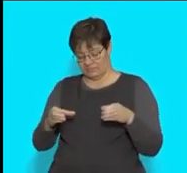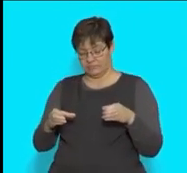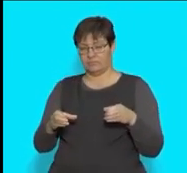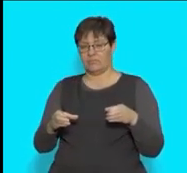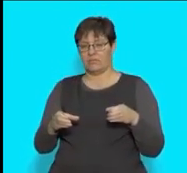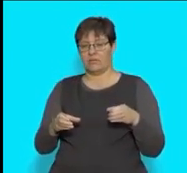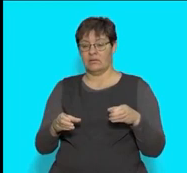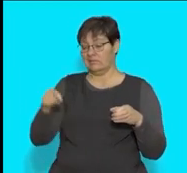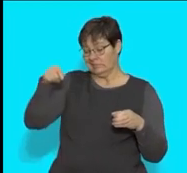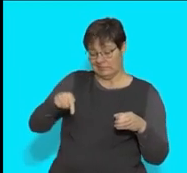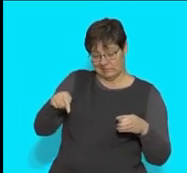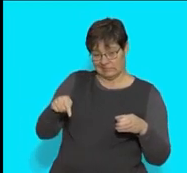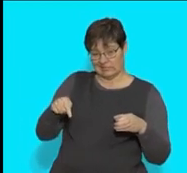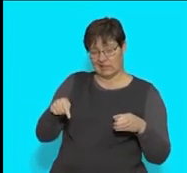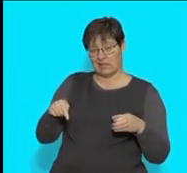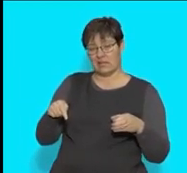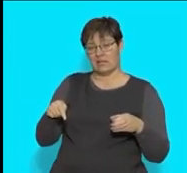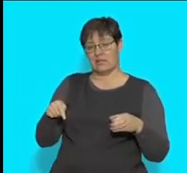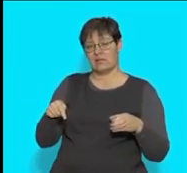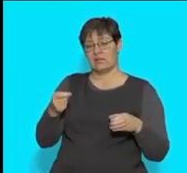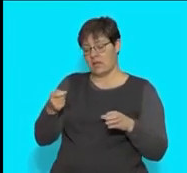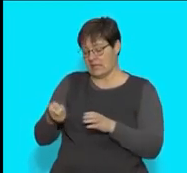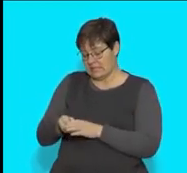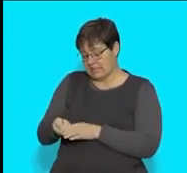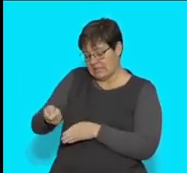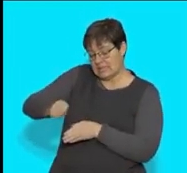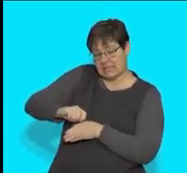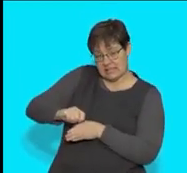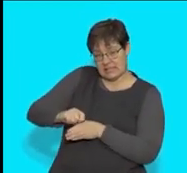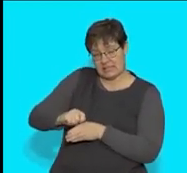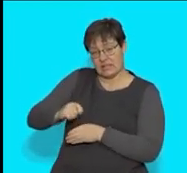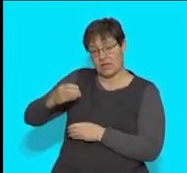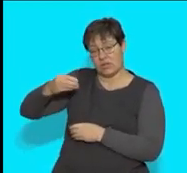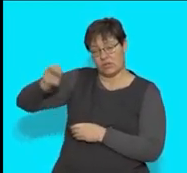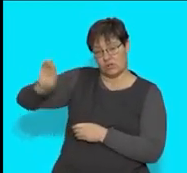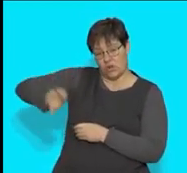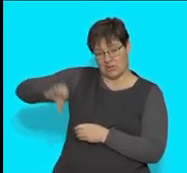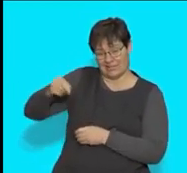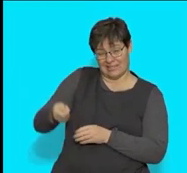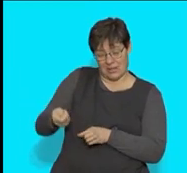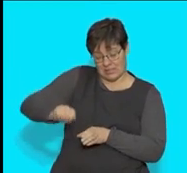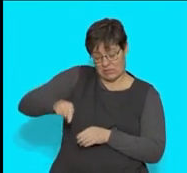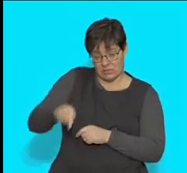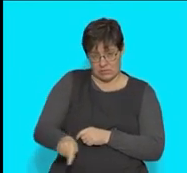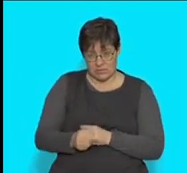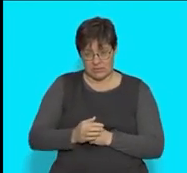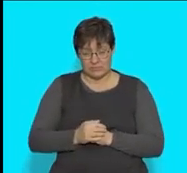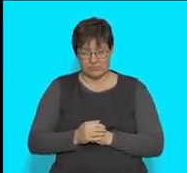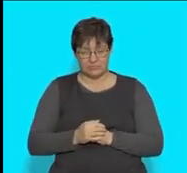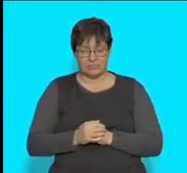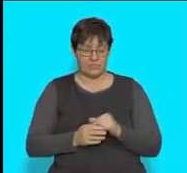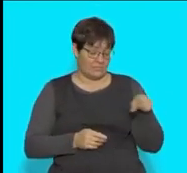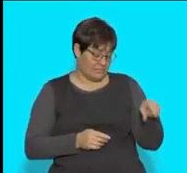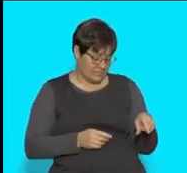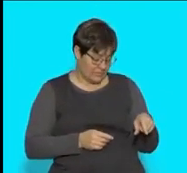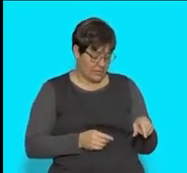in this beaker I put 1 teaspoon of salt. And imagine in